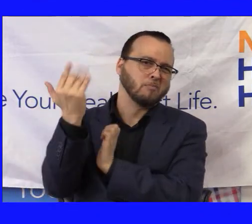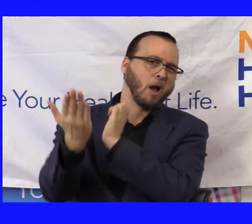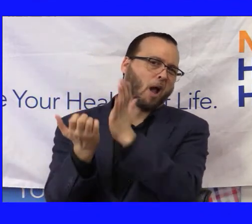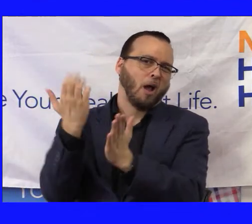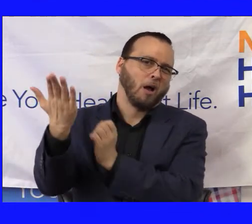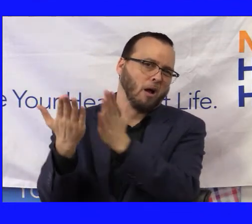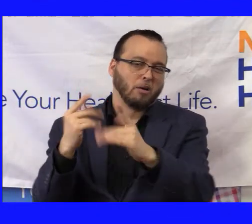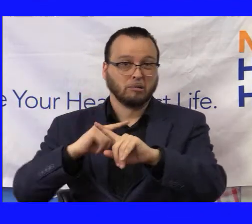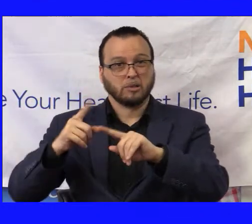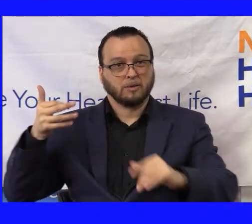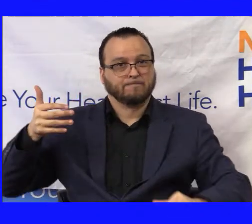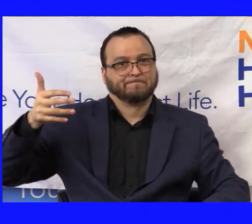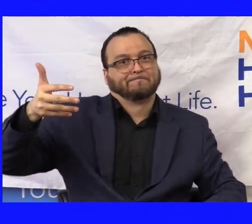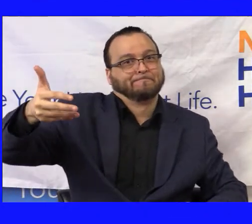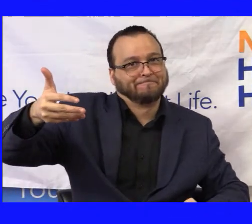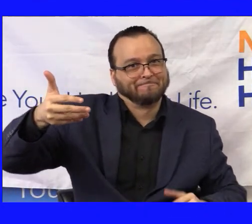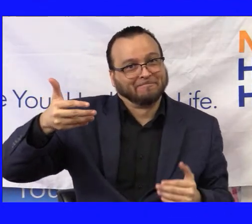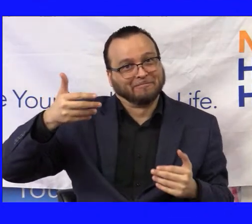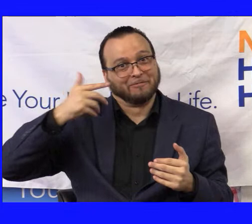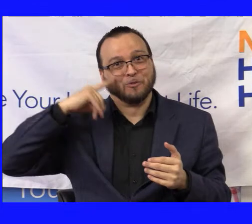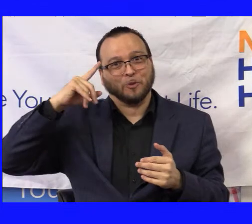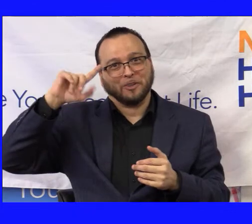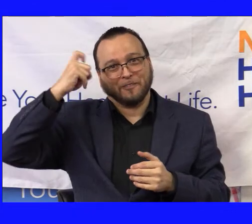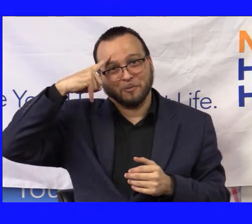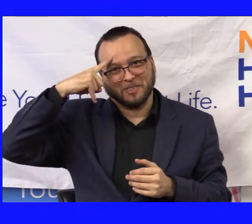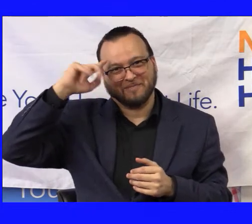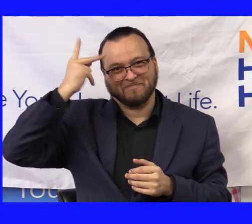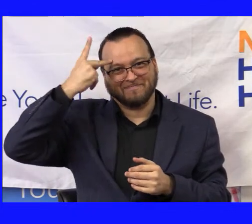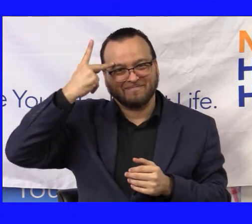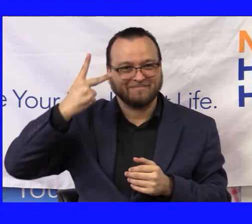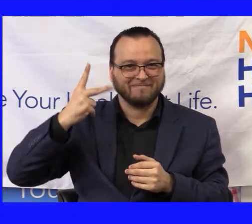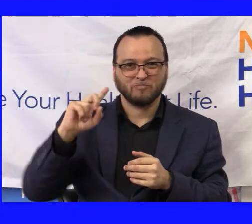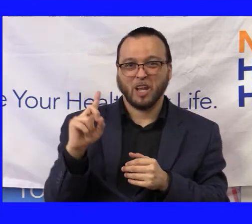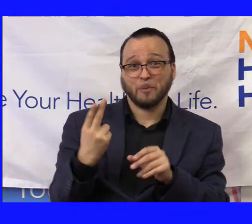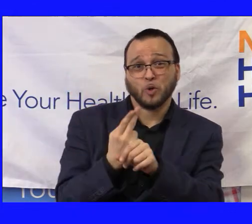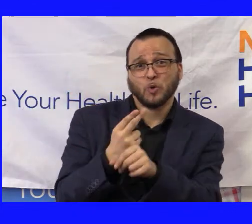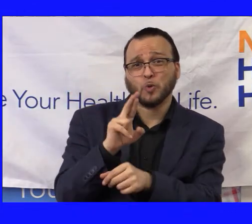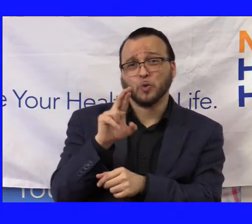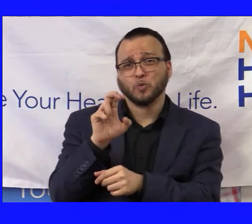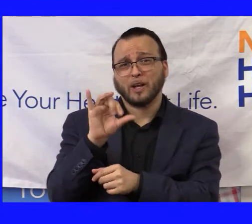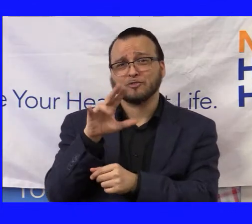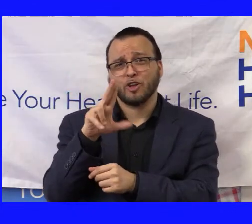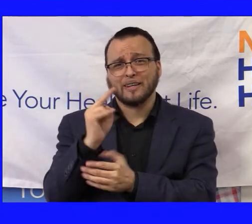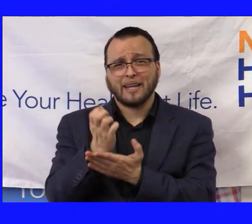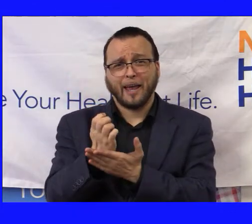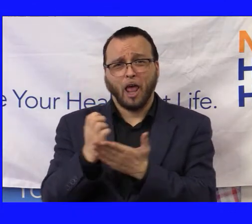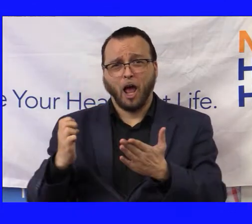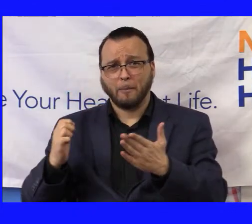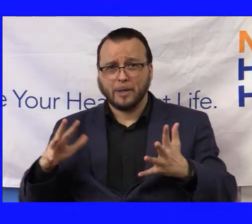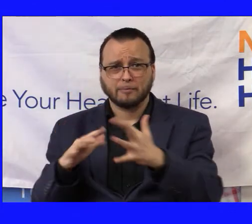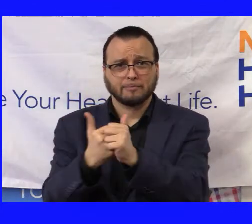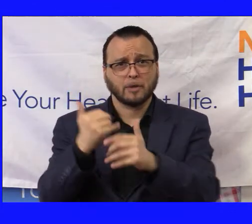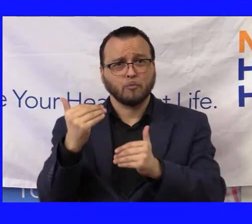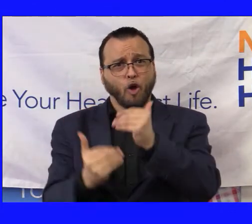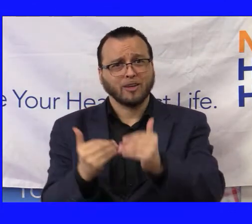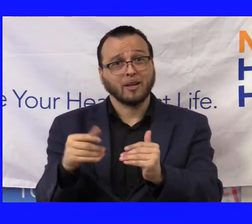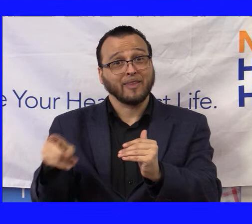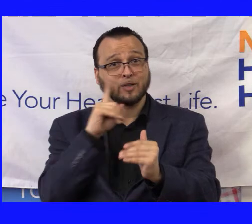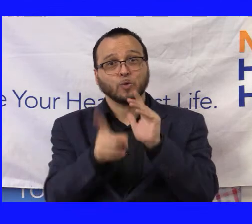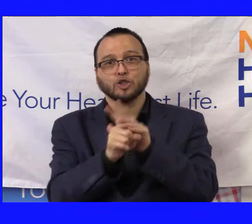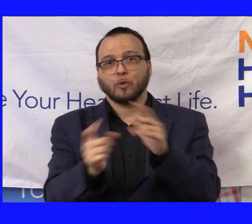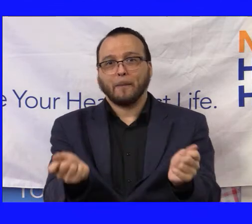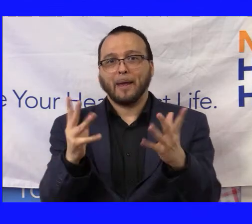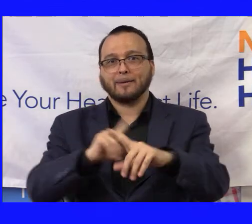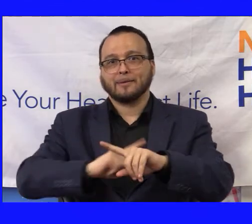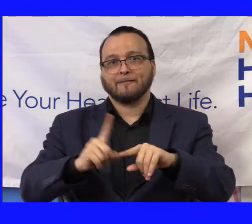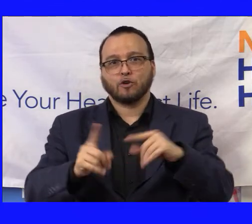as the Democrats seek to use the reconciliation process. I think this is going to show up in many